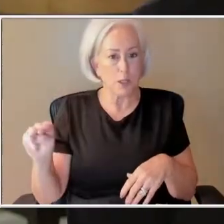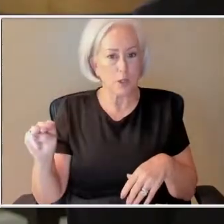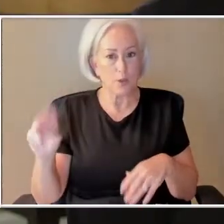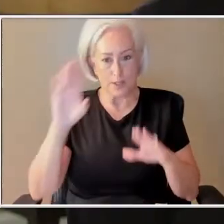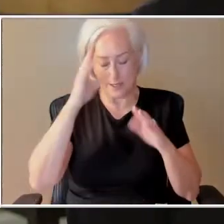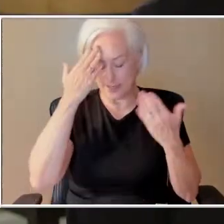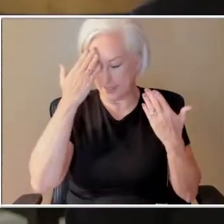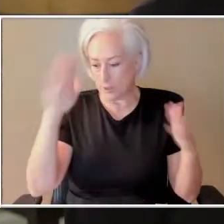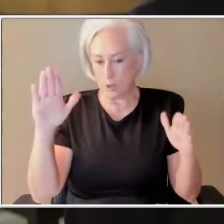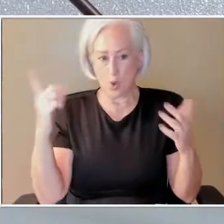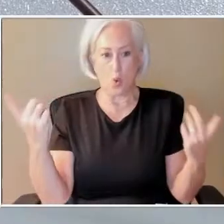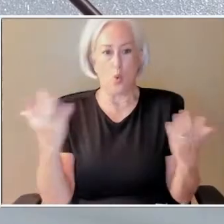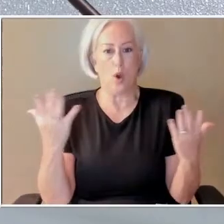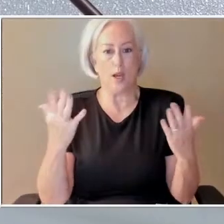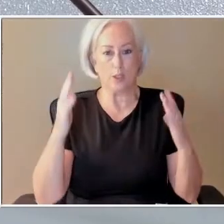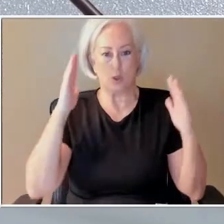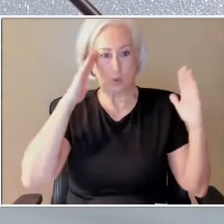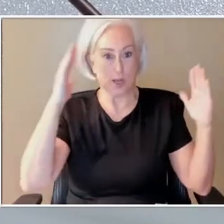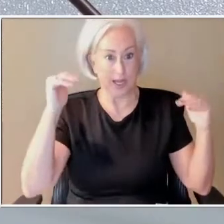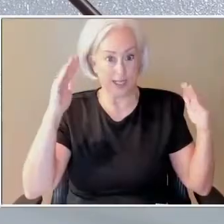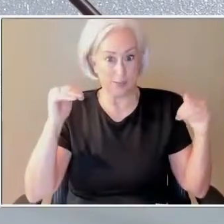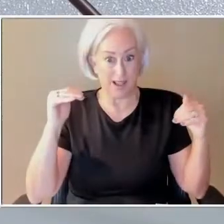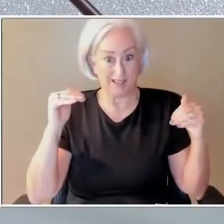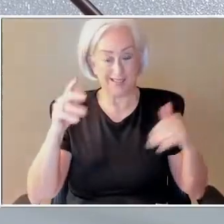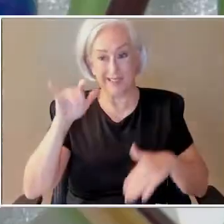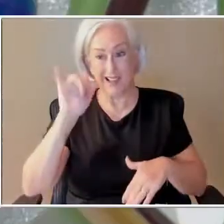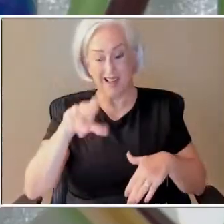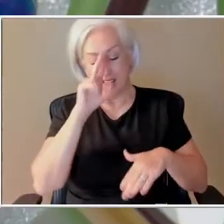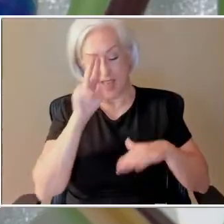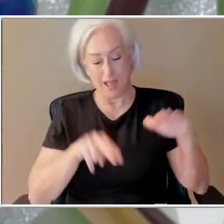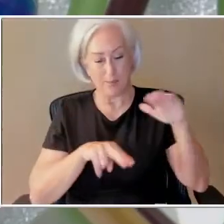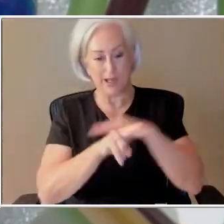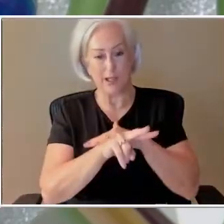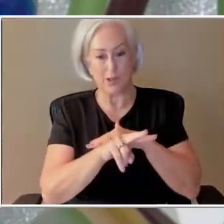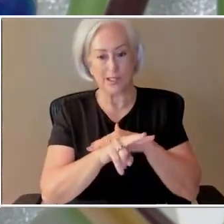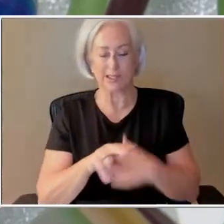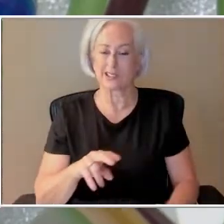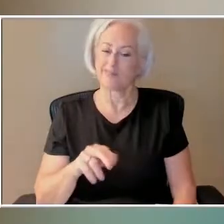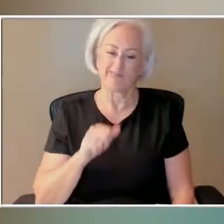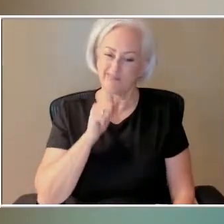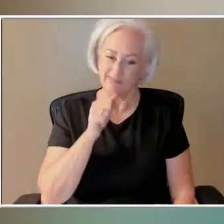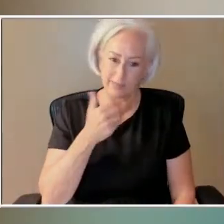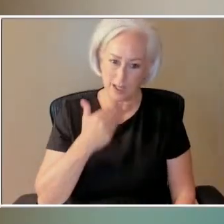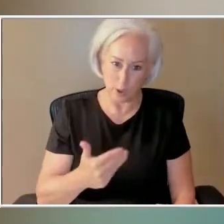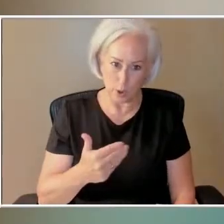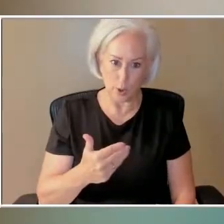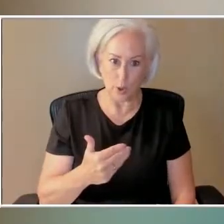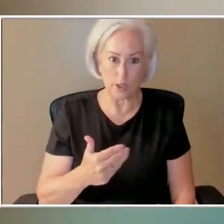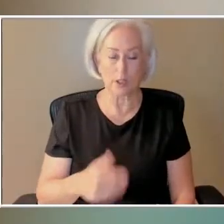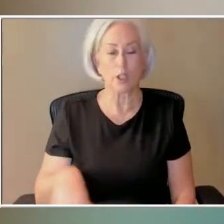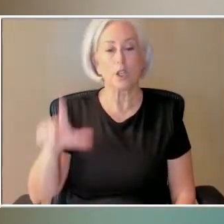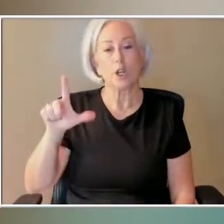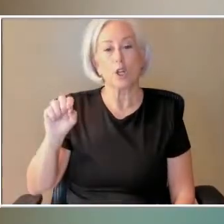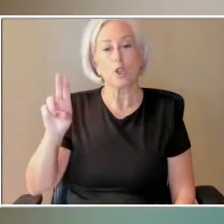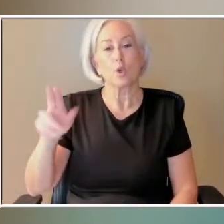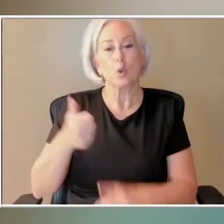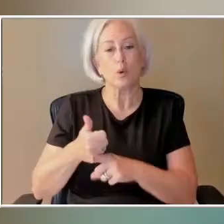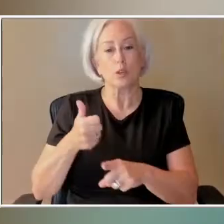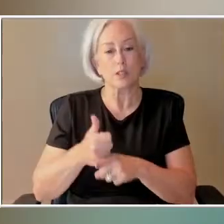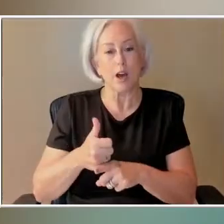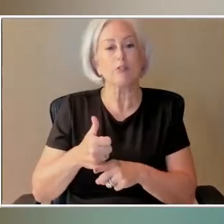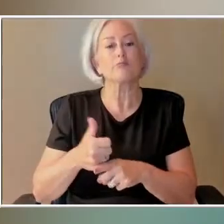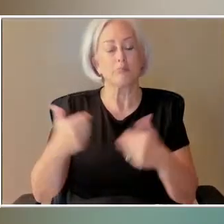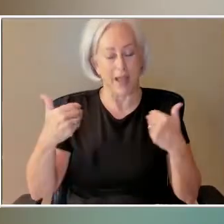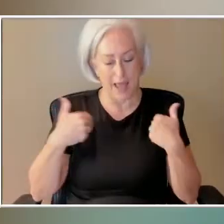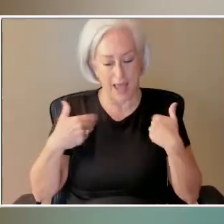and the prognosis at that time was not good. Lou went on to have her transplant. That was 12 years ago. Since then,